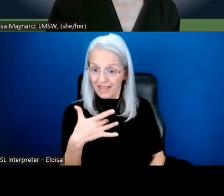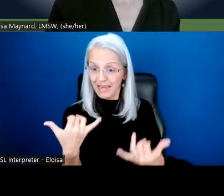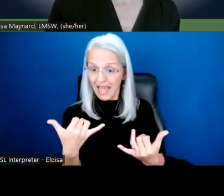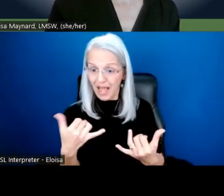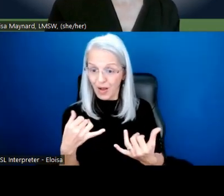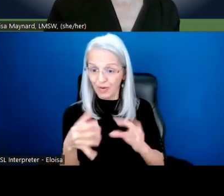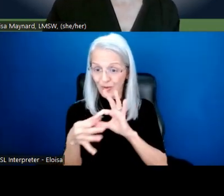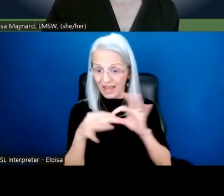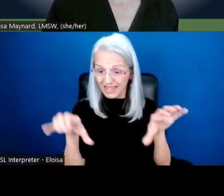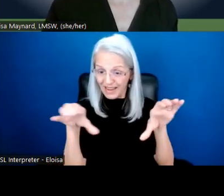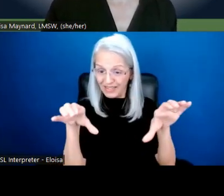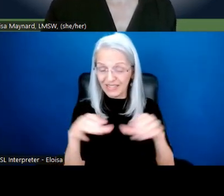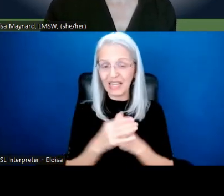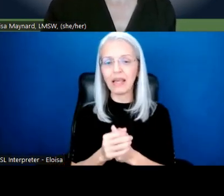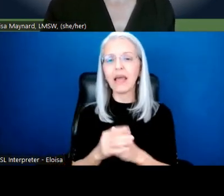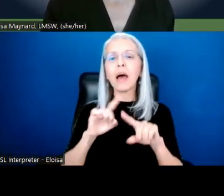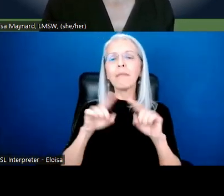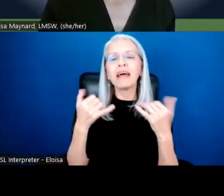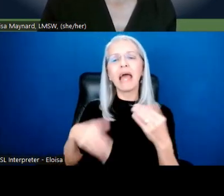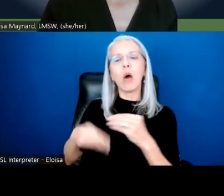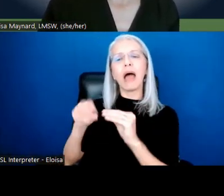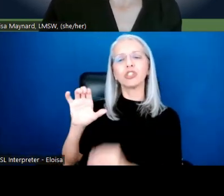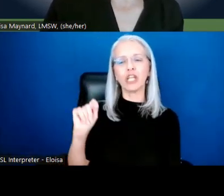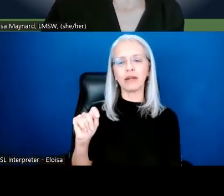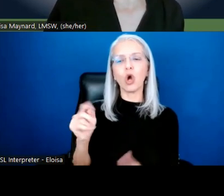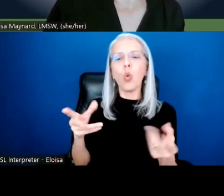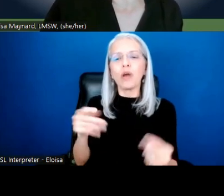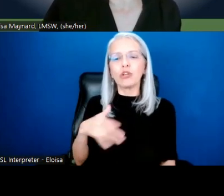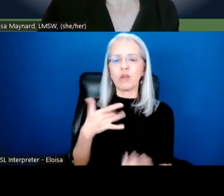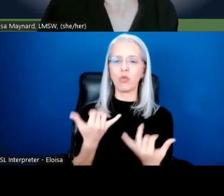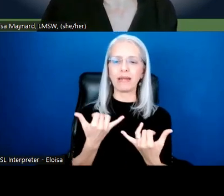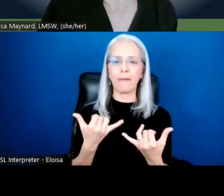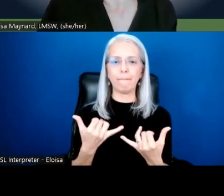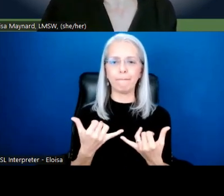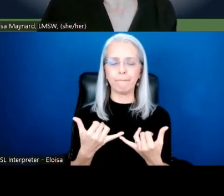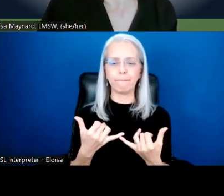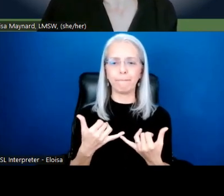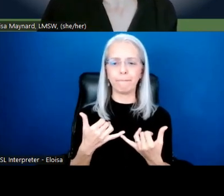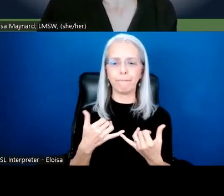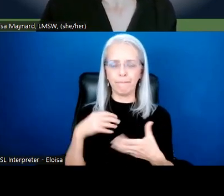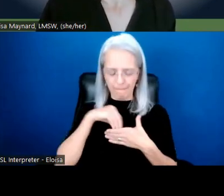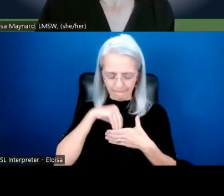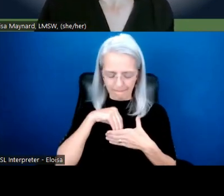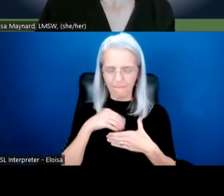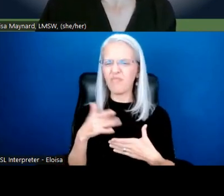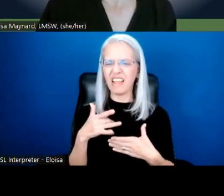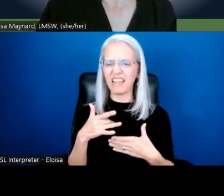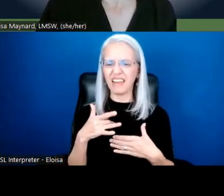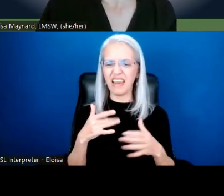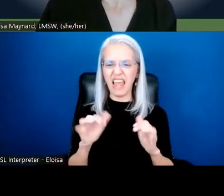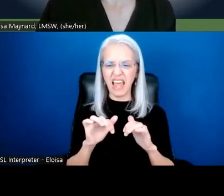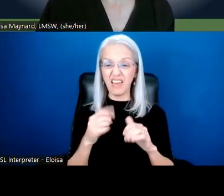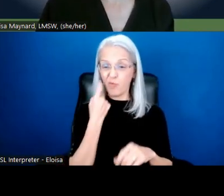exercise. Put in the chat, what are you feeling right now? What are you feeling? How did this